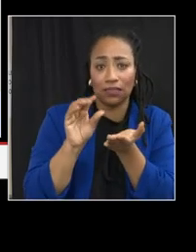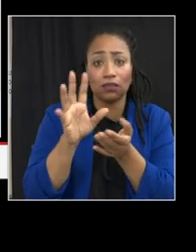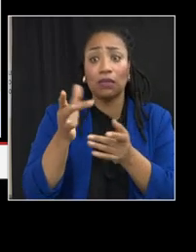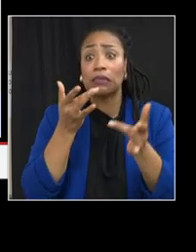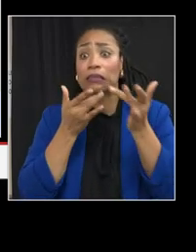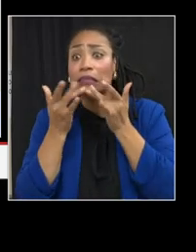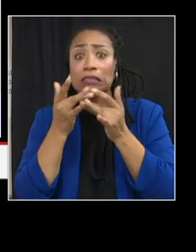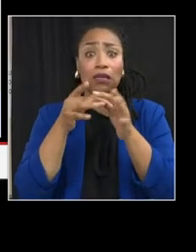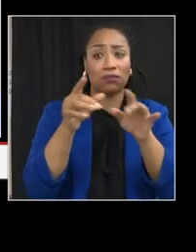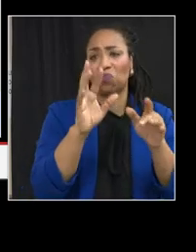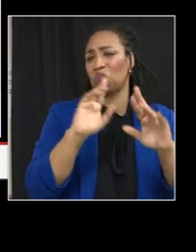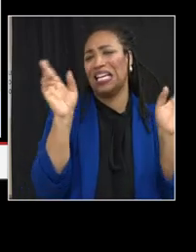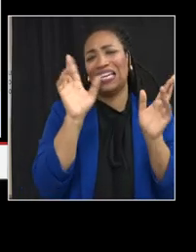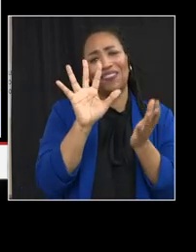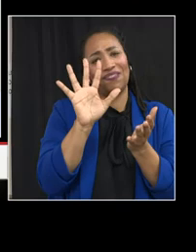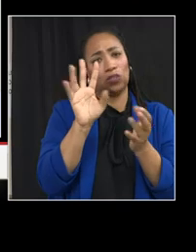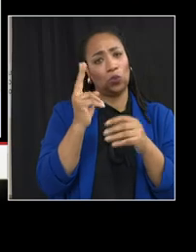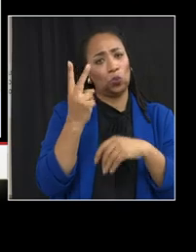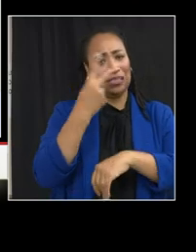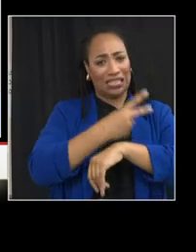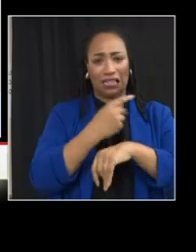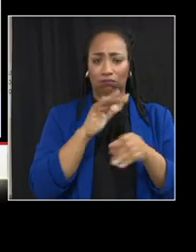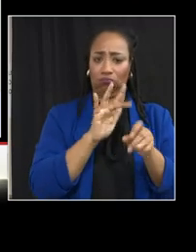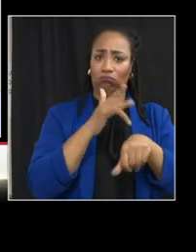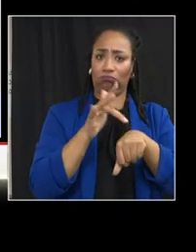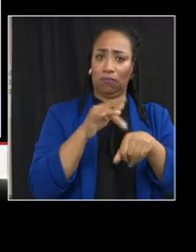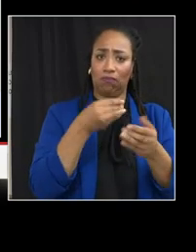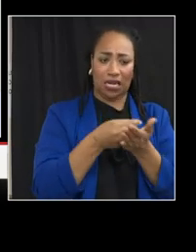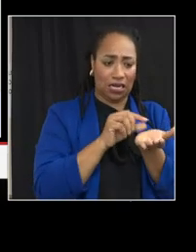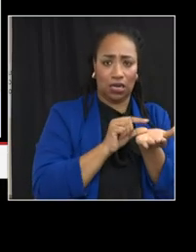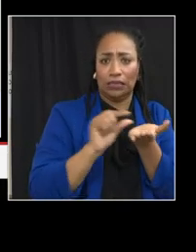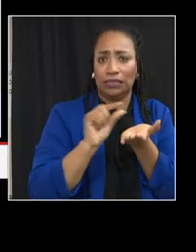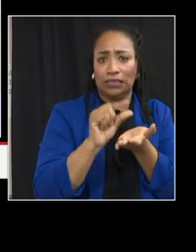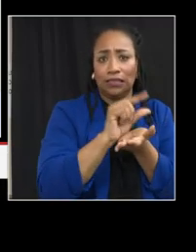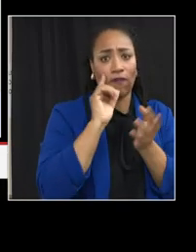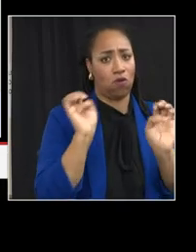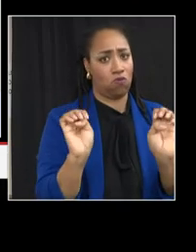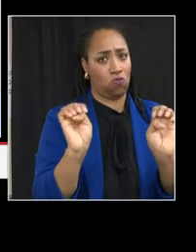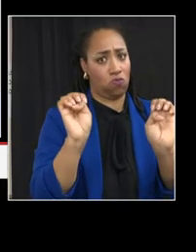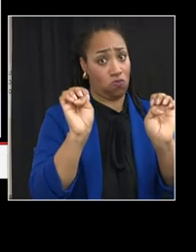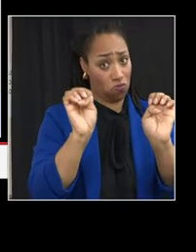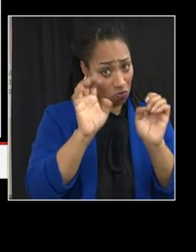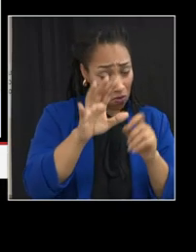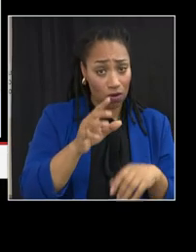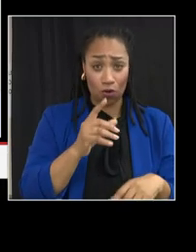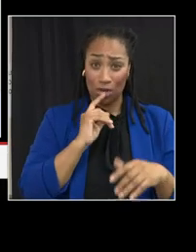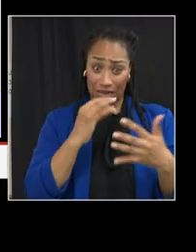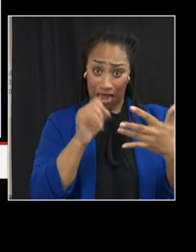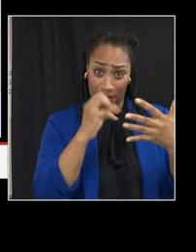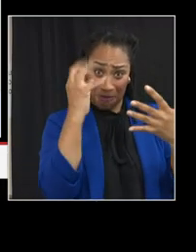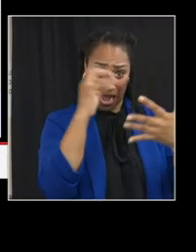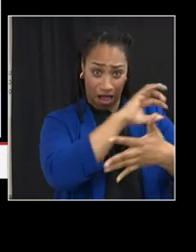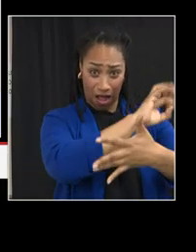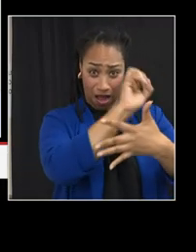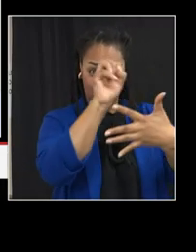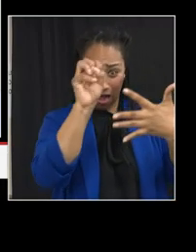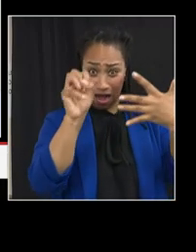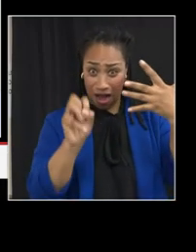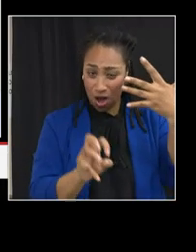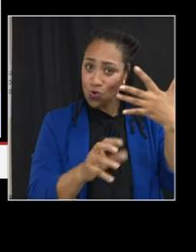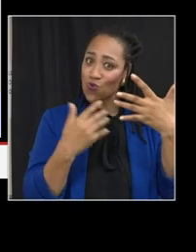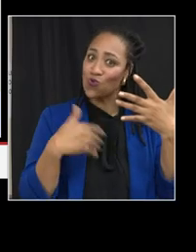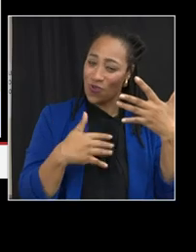for almost 2 months. So those are important things. So here's the part where I tell you kind of what